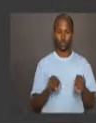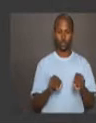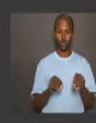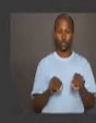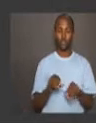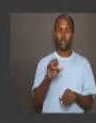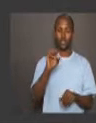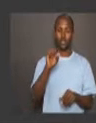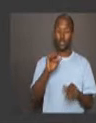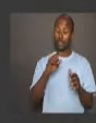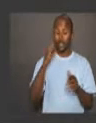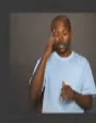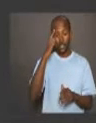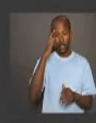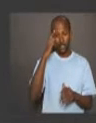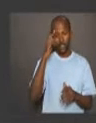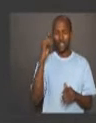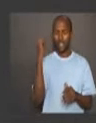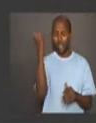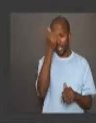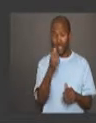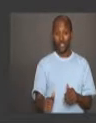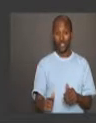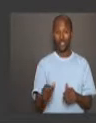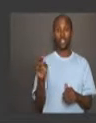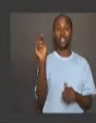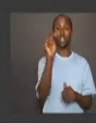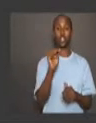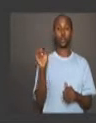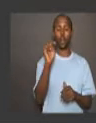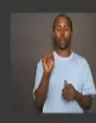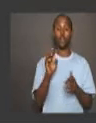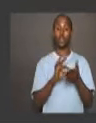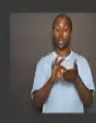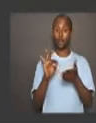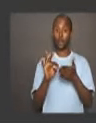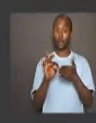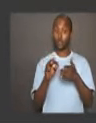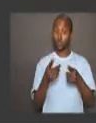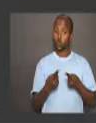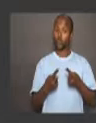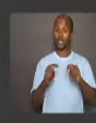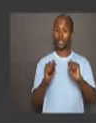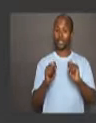Assign any natural number n to test the rule.